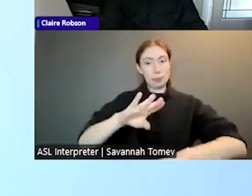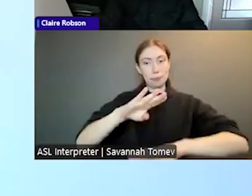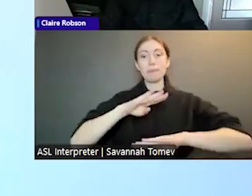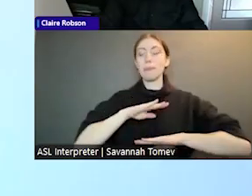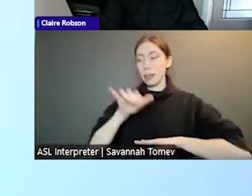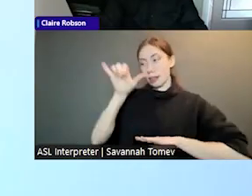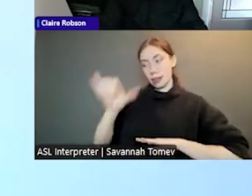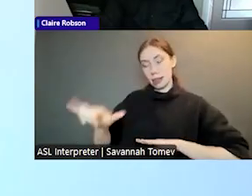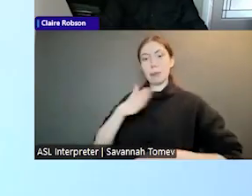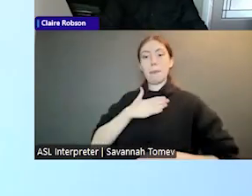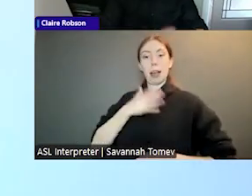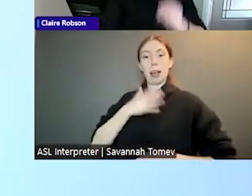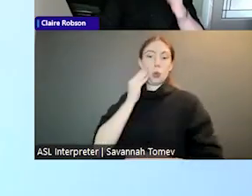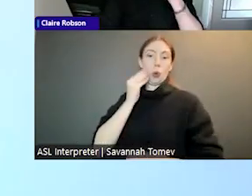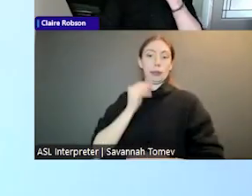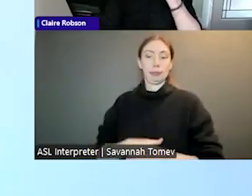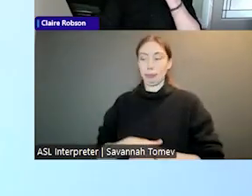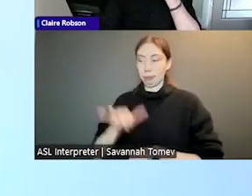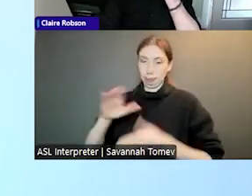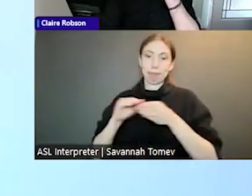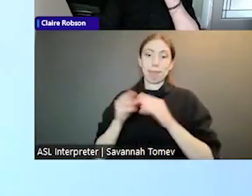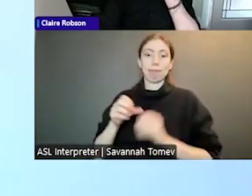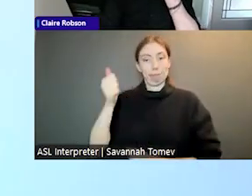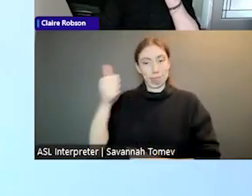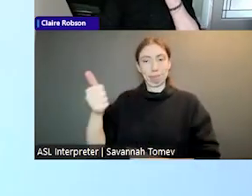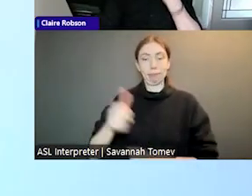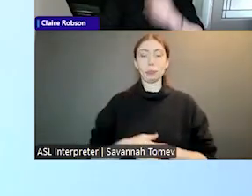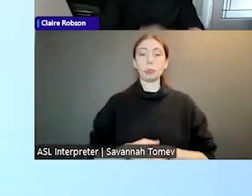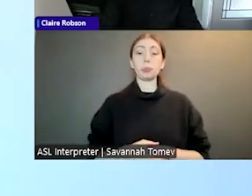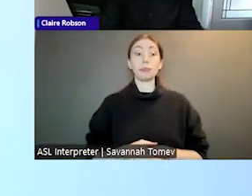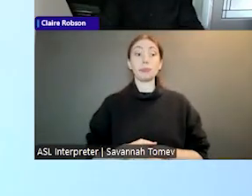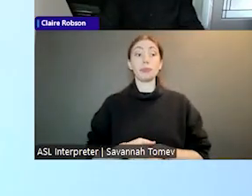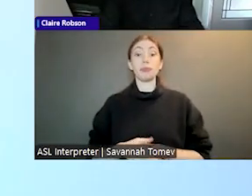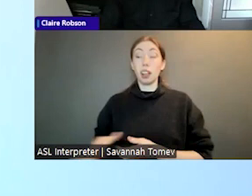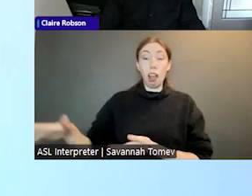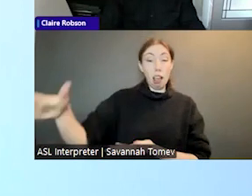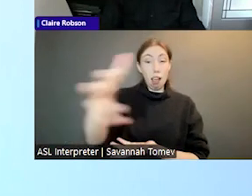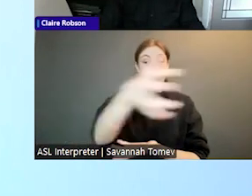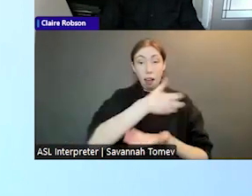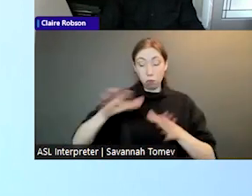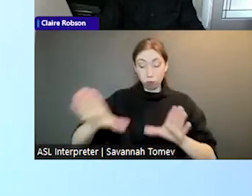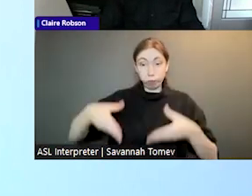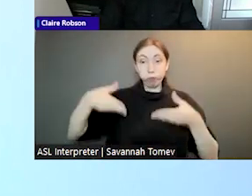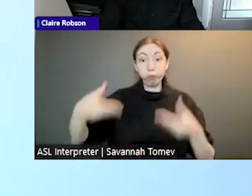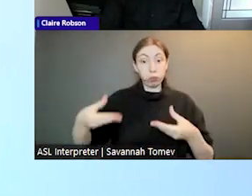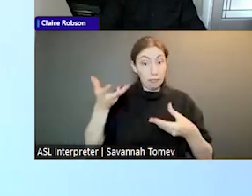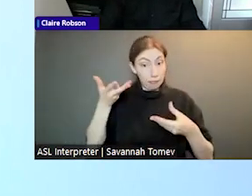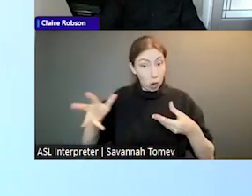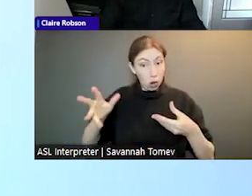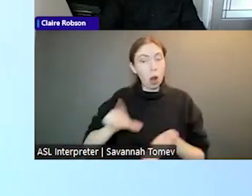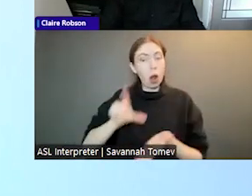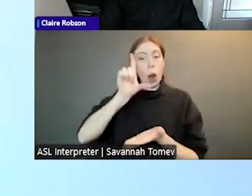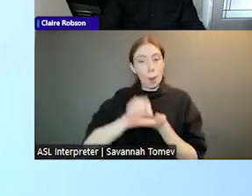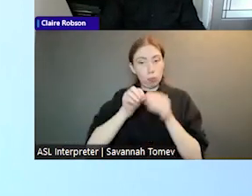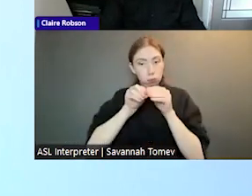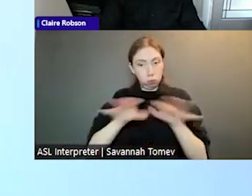their stories. We published these as a book together with a literature review, a